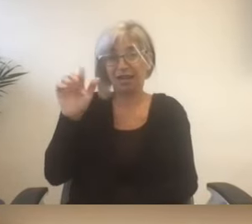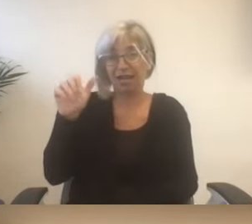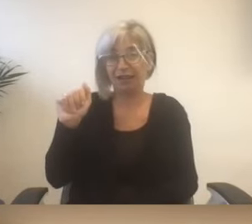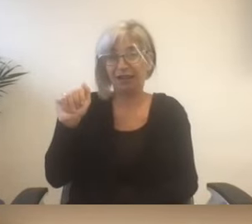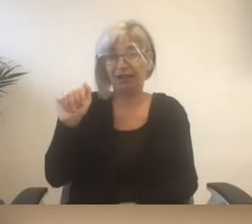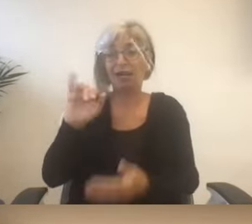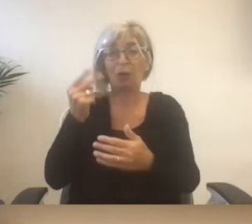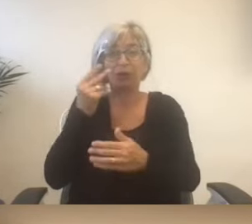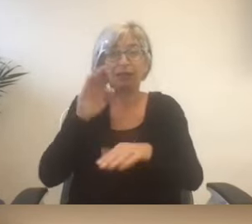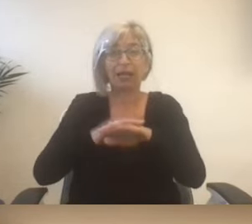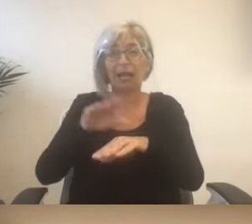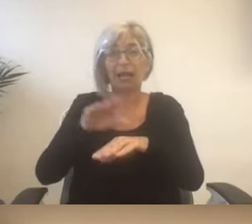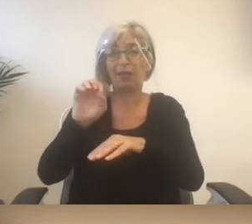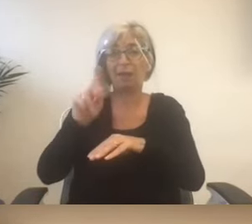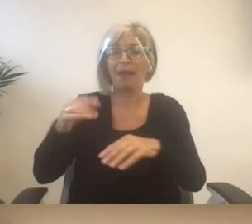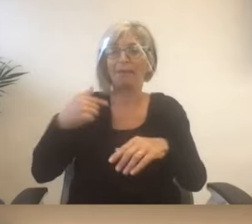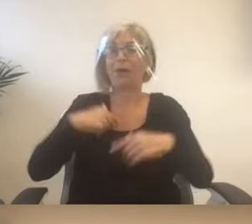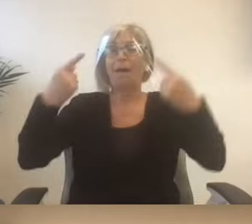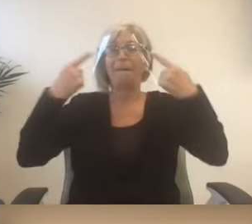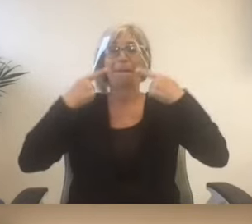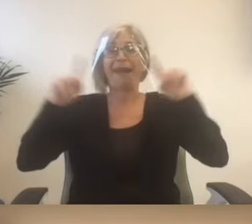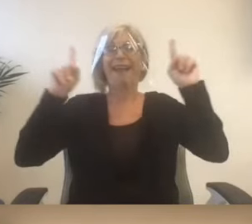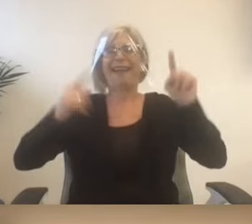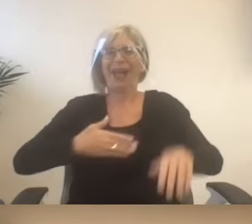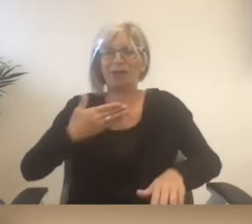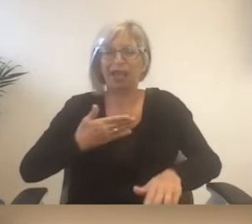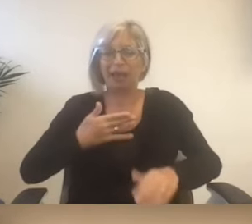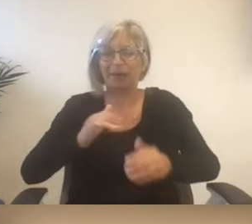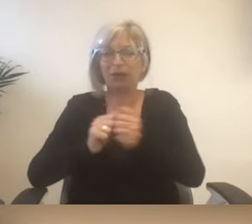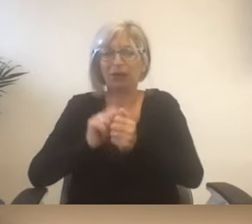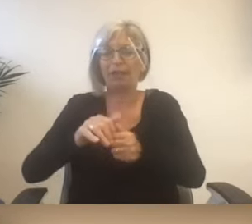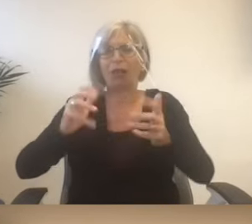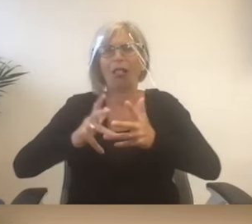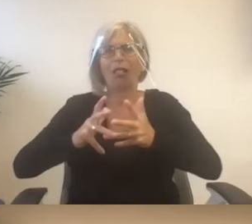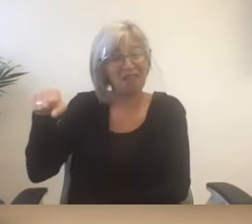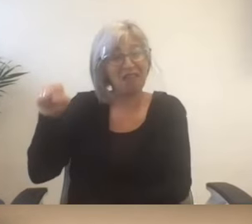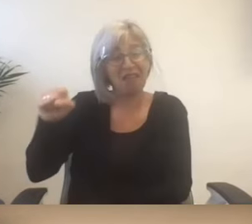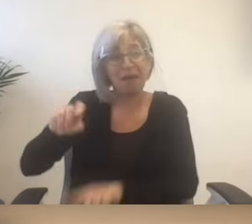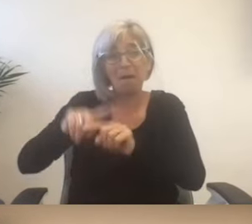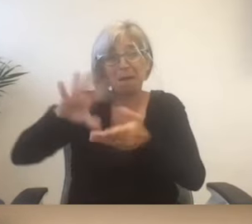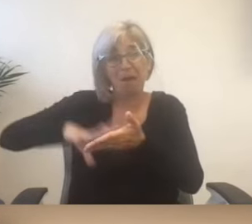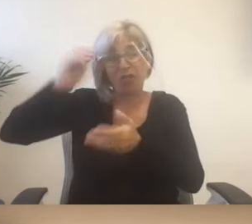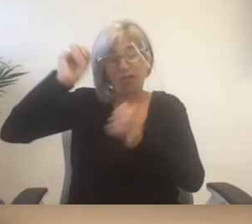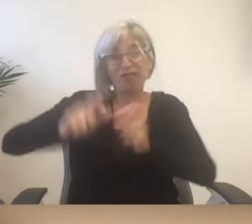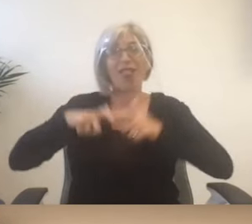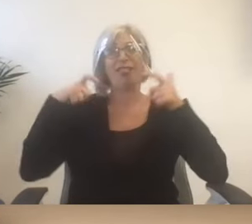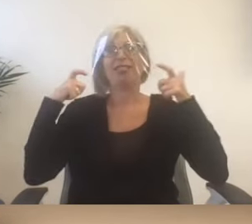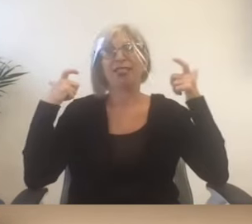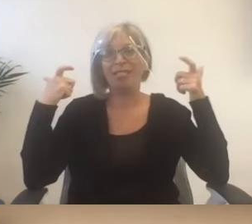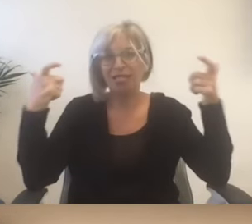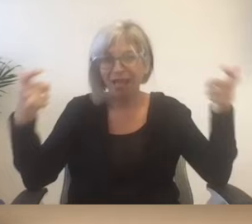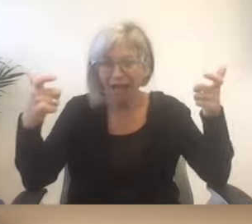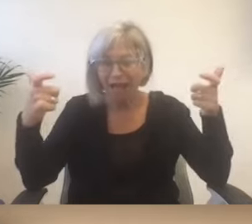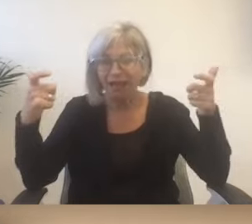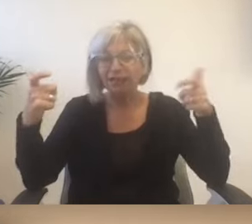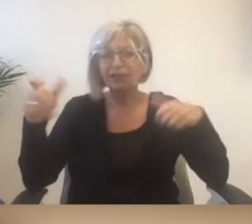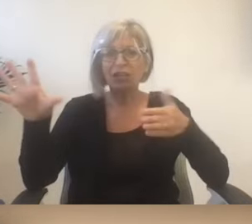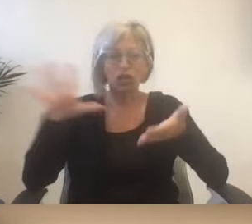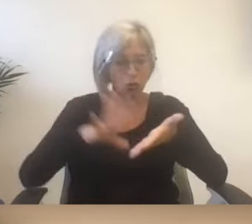on the map. And I did achieve that. So I was happy about that, but it was a tremendous learning experience. Learning and having it work the first time, you learn